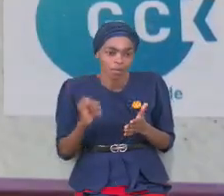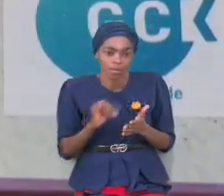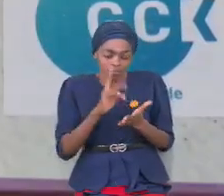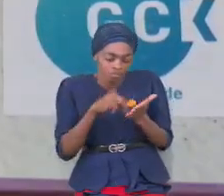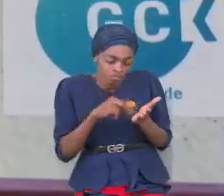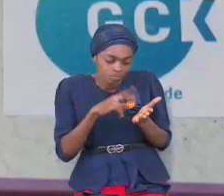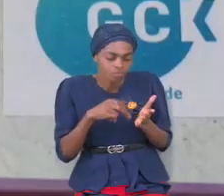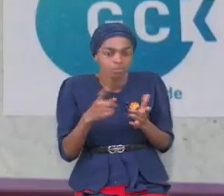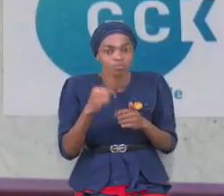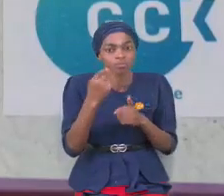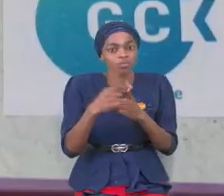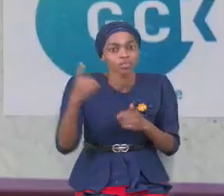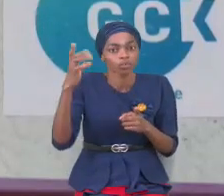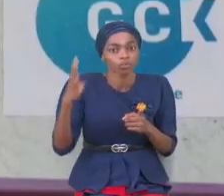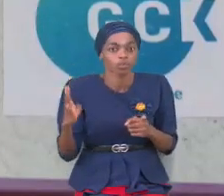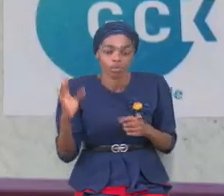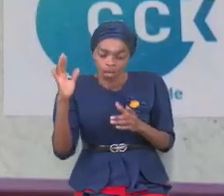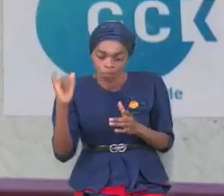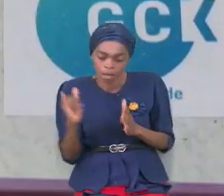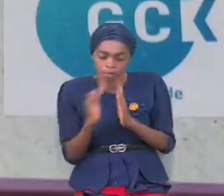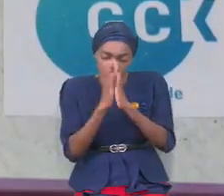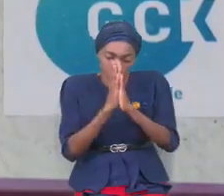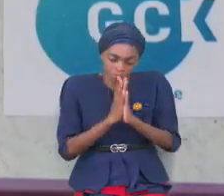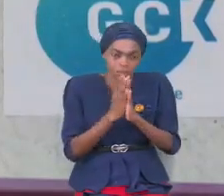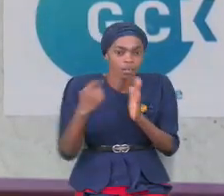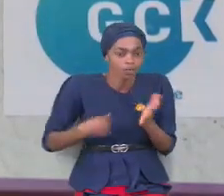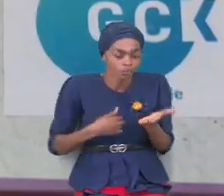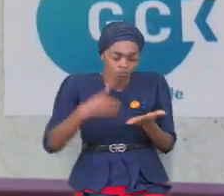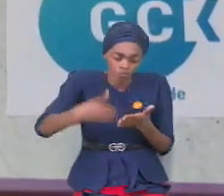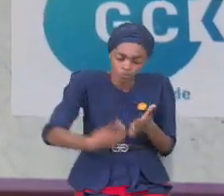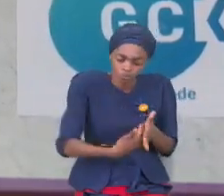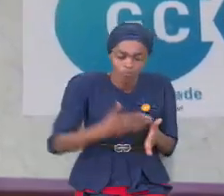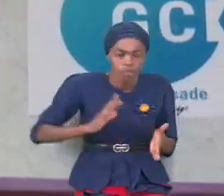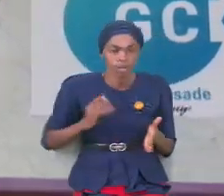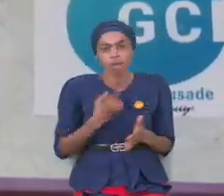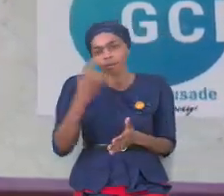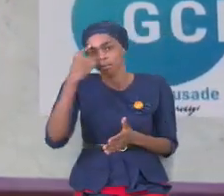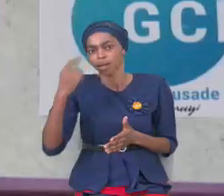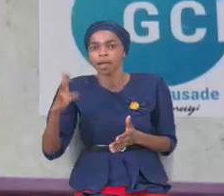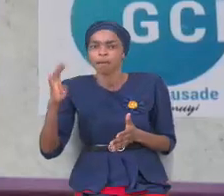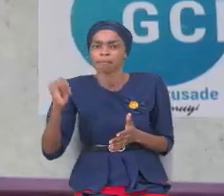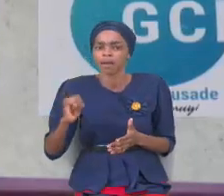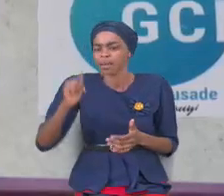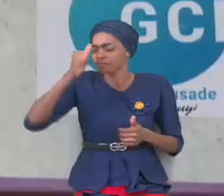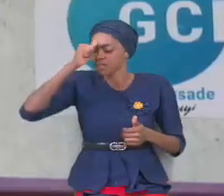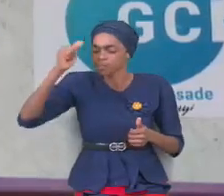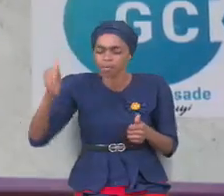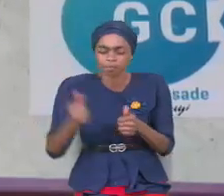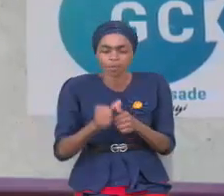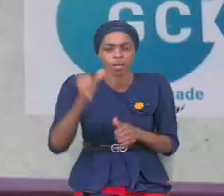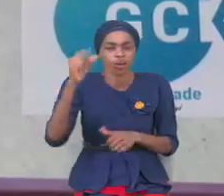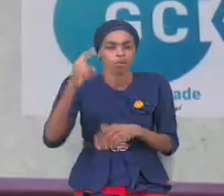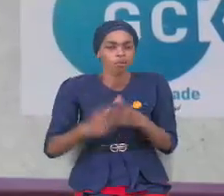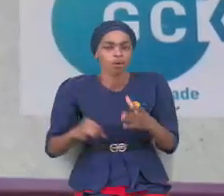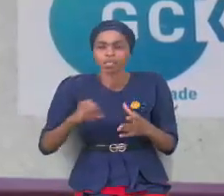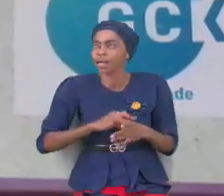our mind. By recollecting what I said to the Lord before, what I'm saying to the Lord now, we're